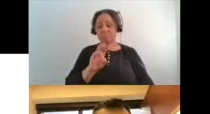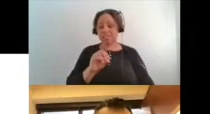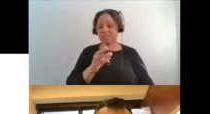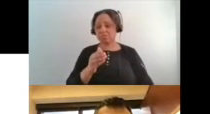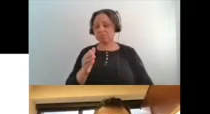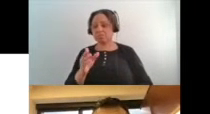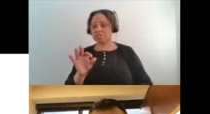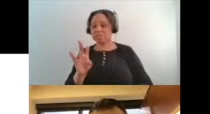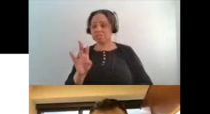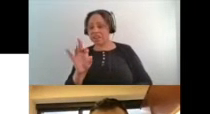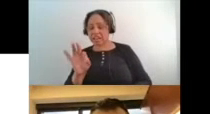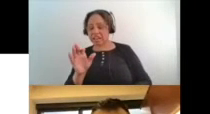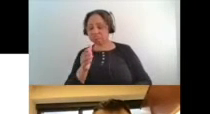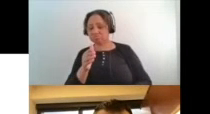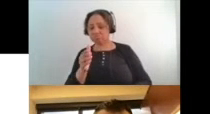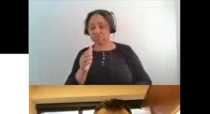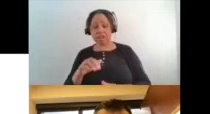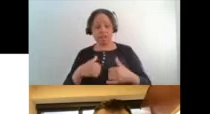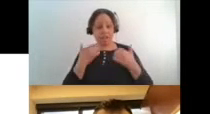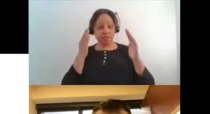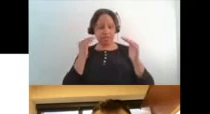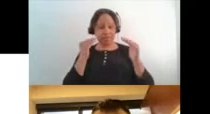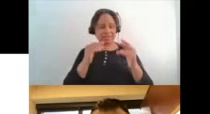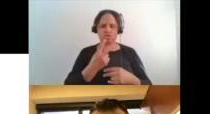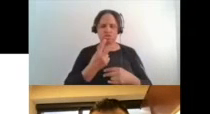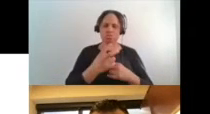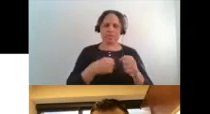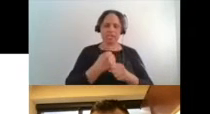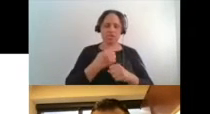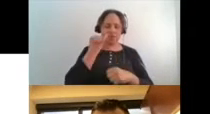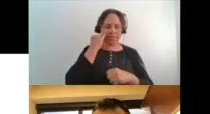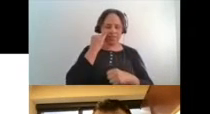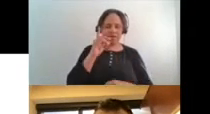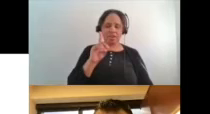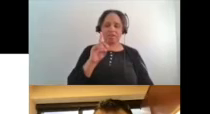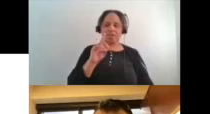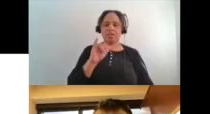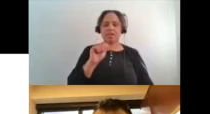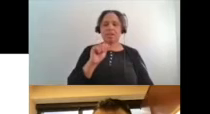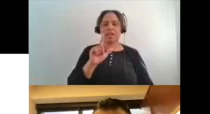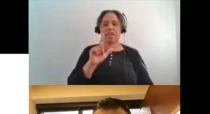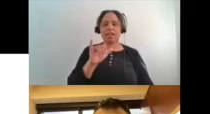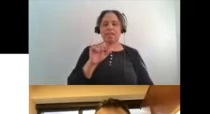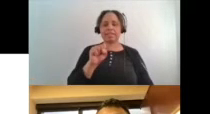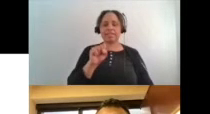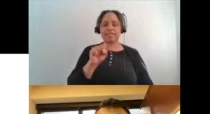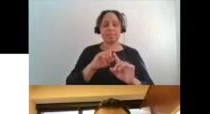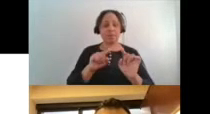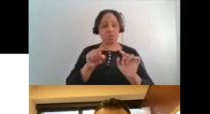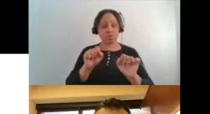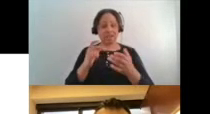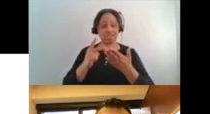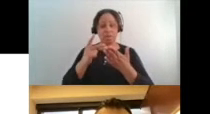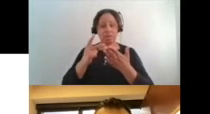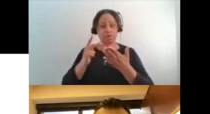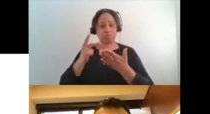expectancy is only a couple years on dialysis, but you can double or triple that with the transplant. Okay. So for most